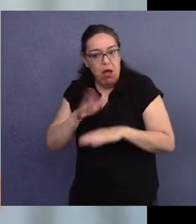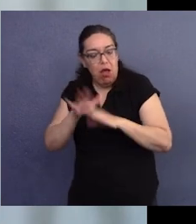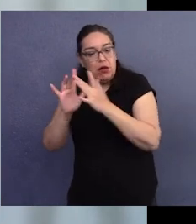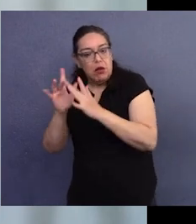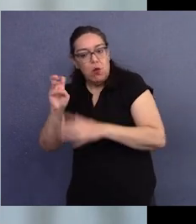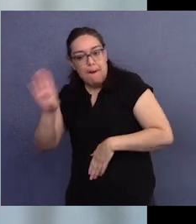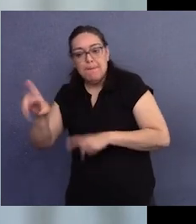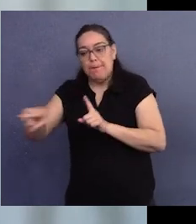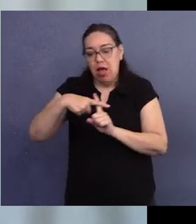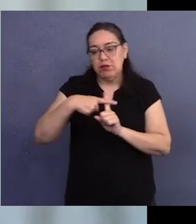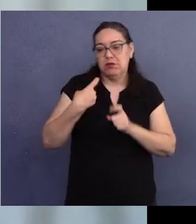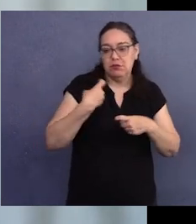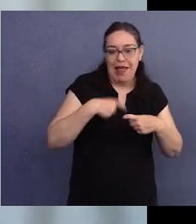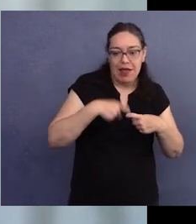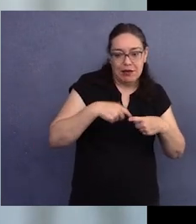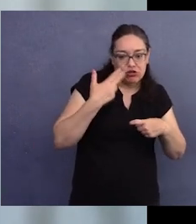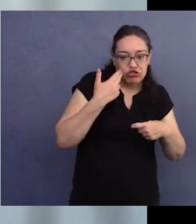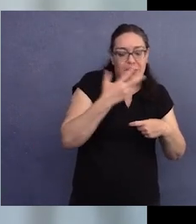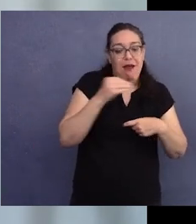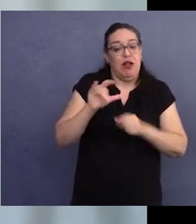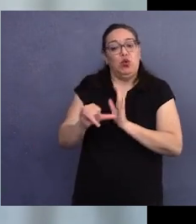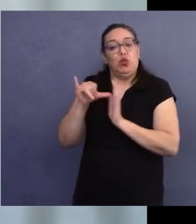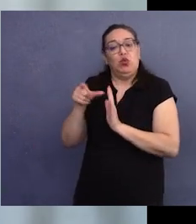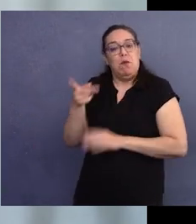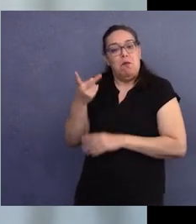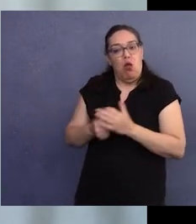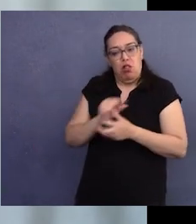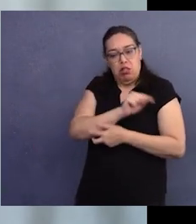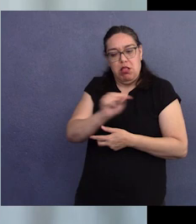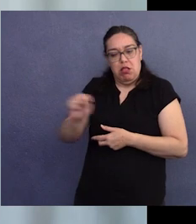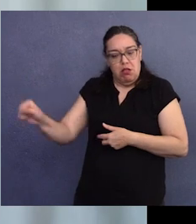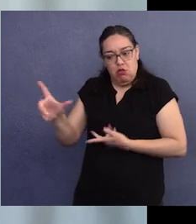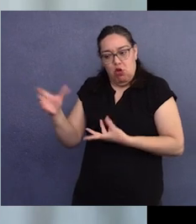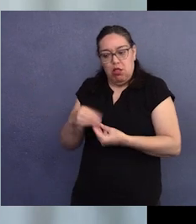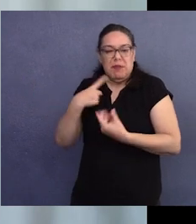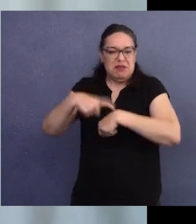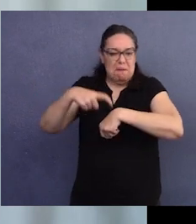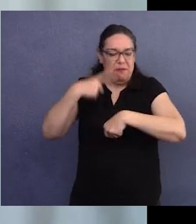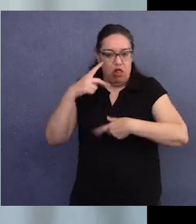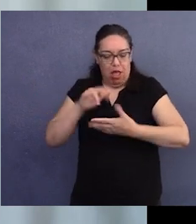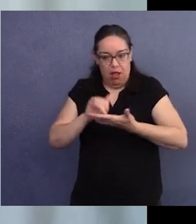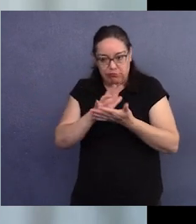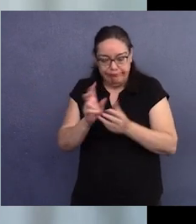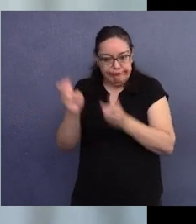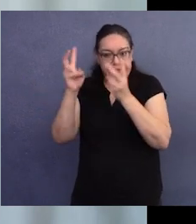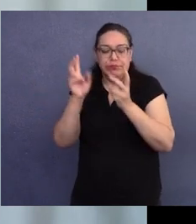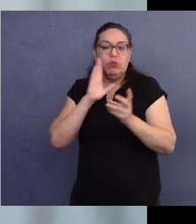as the Spanish and on the YouTube channel, but it'll just take a little bit of time to get that up and running, but it will be